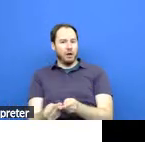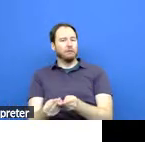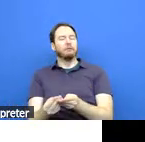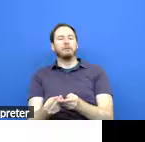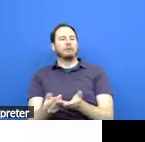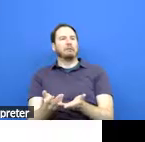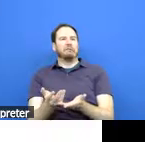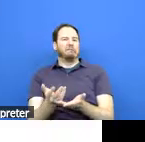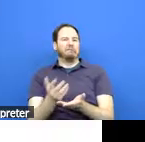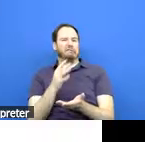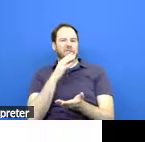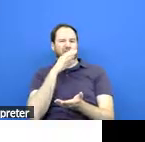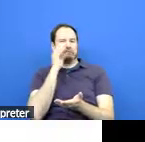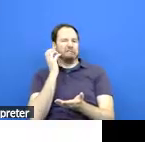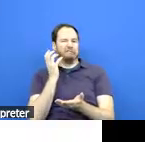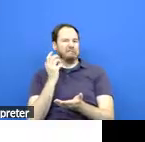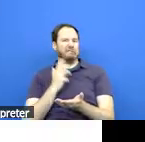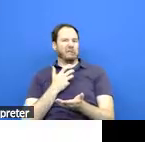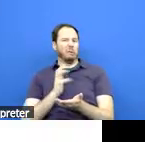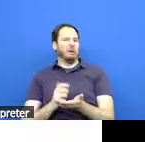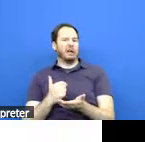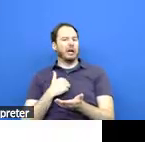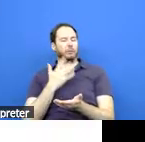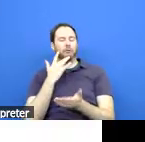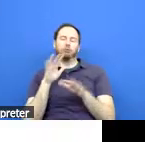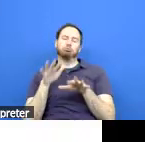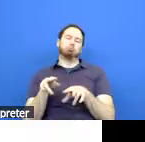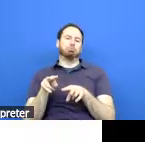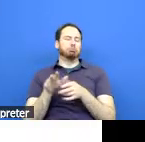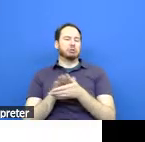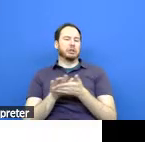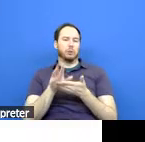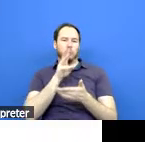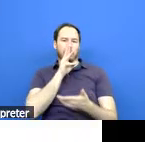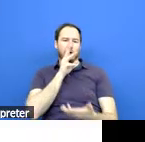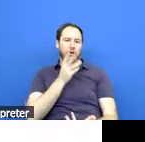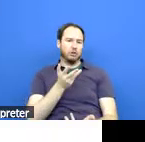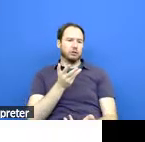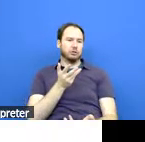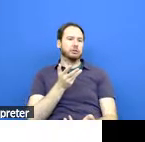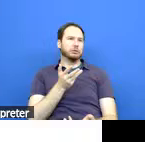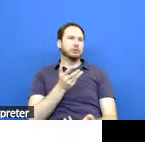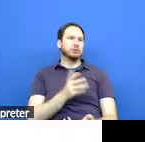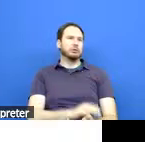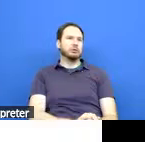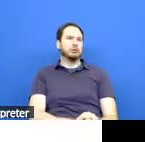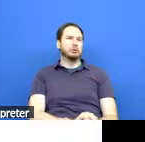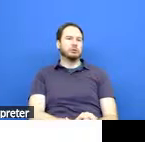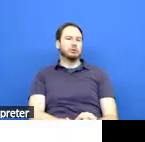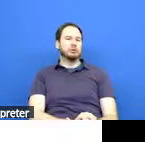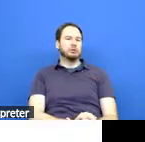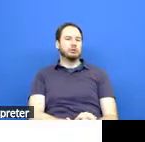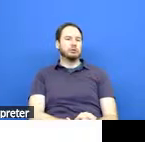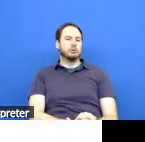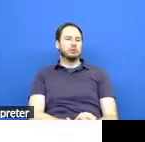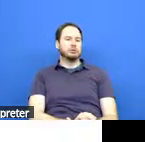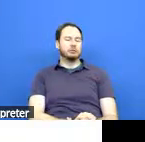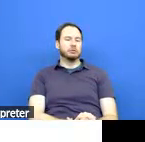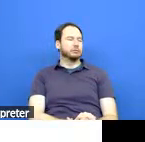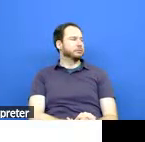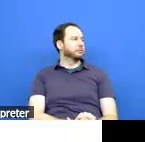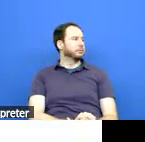stuff, it's pretty unsightly, and then it Right. kind of just didn't live up to what it was intentionally made